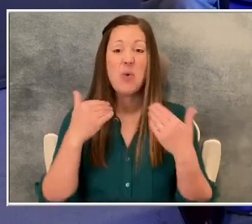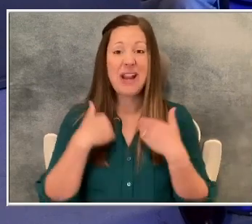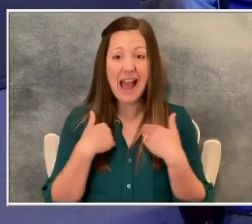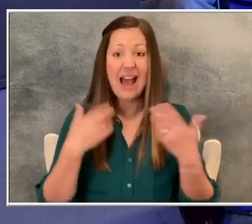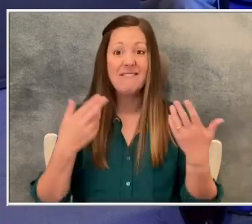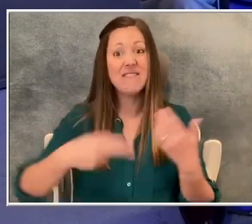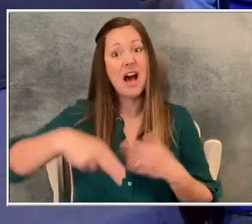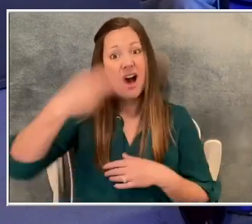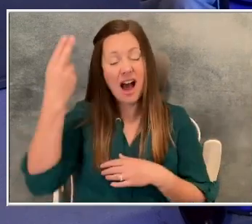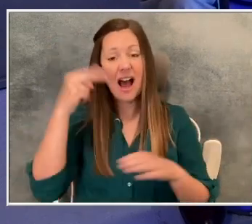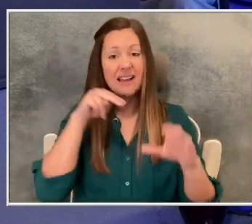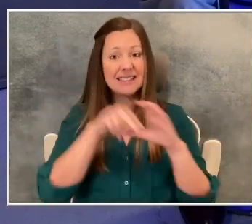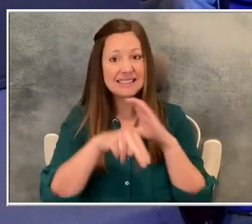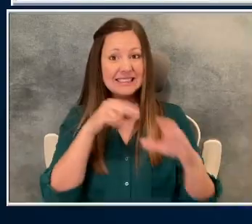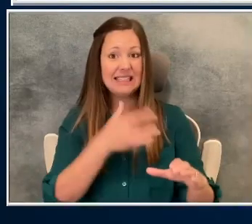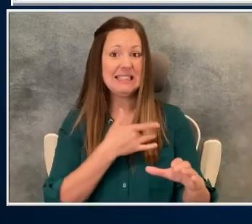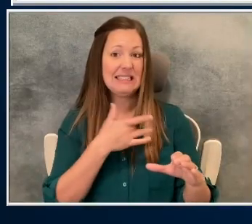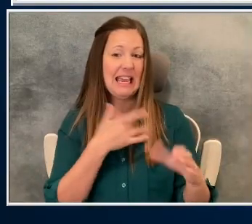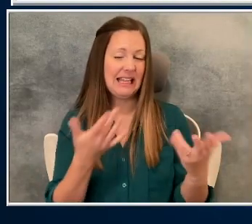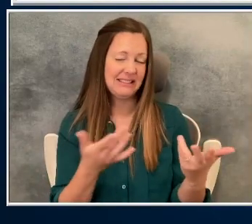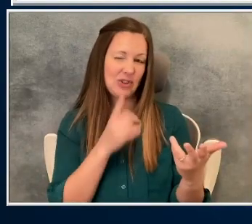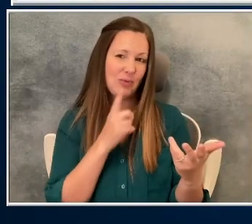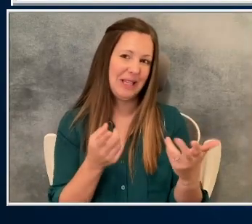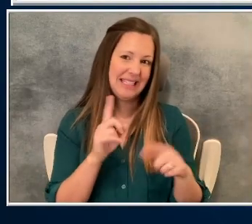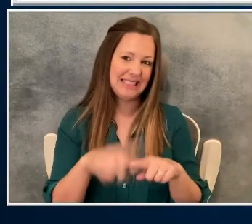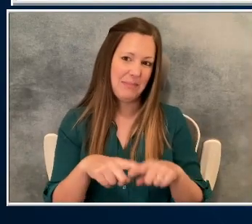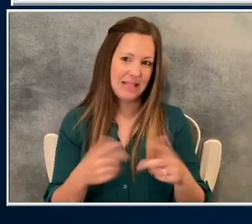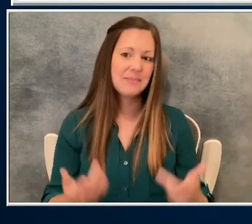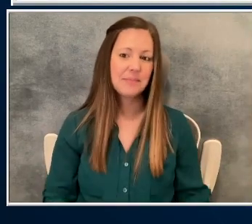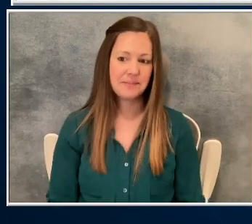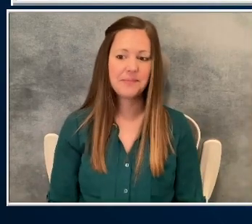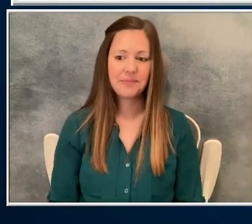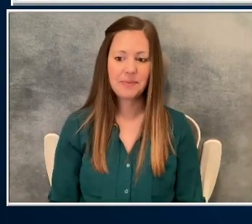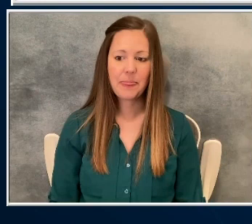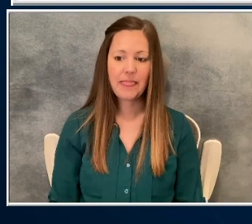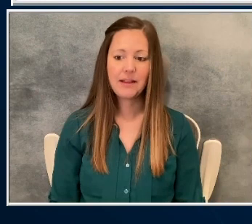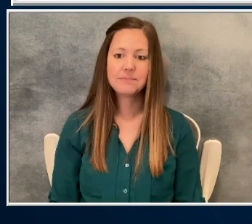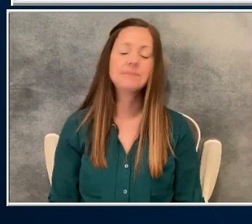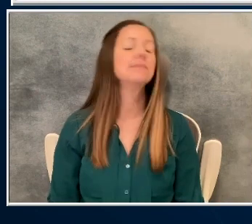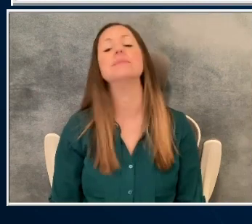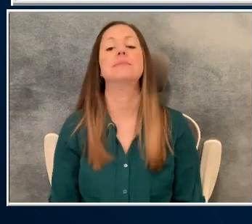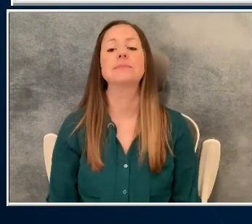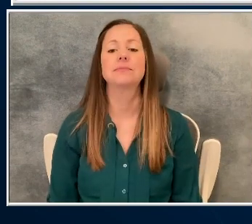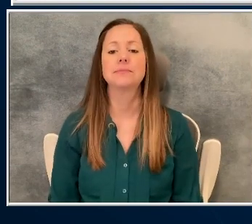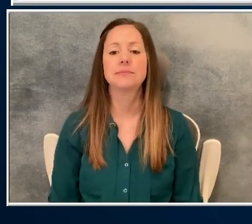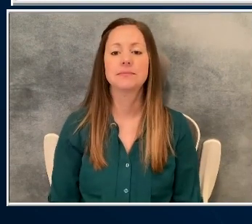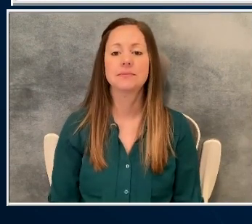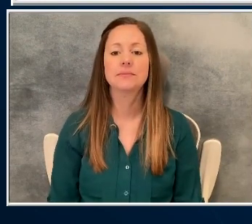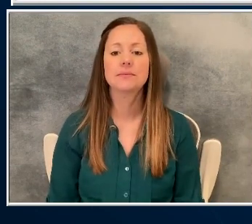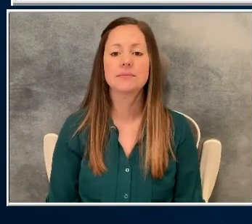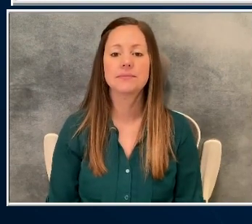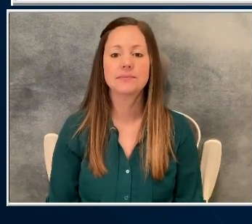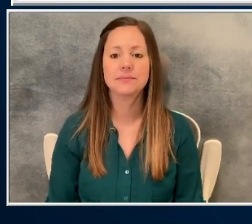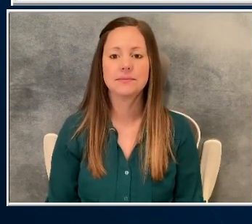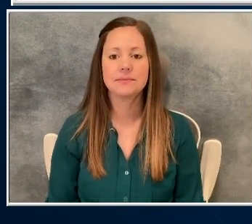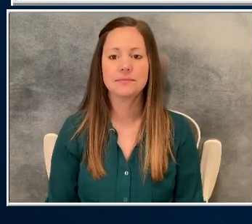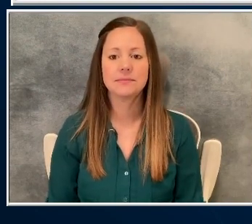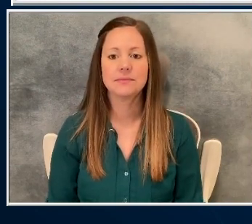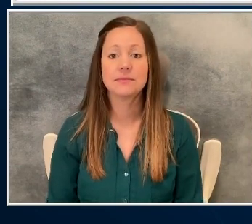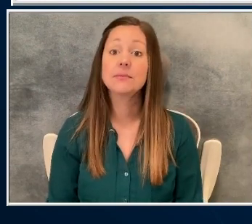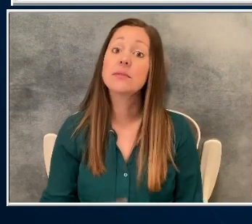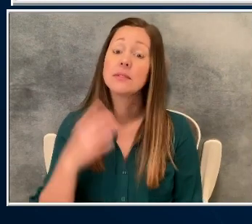they're measuring a couple of different variables on that. Okay, Alexis, we're back to you. Now that we've confused everybody. It's always good to